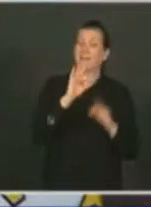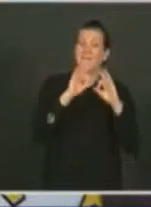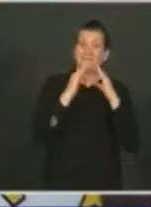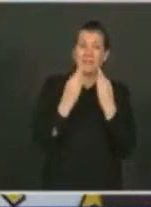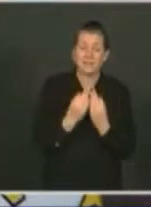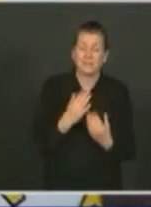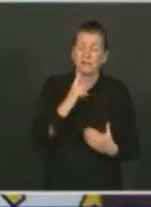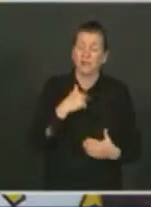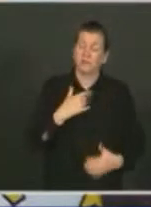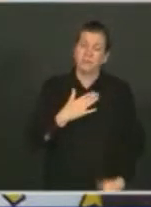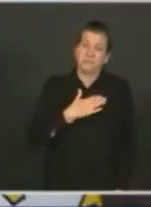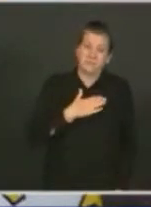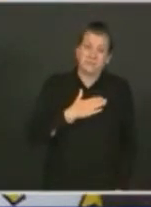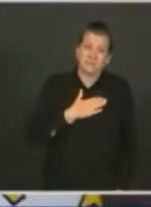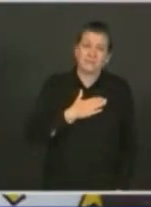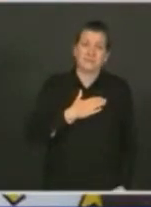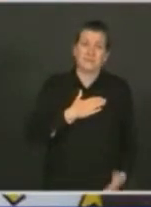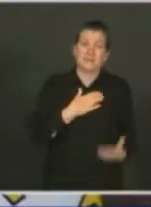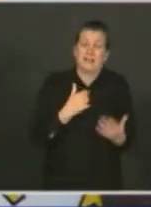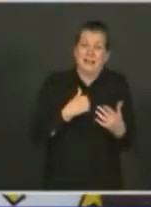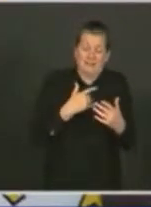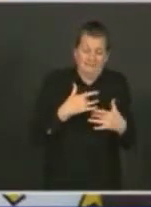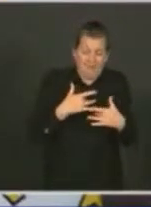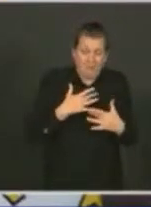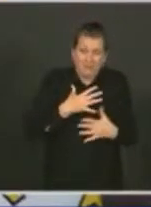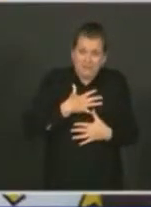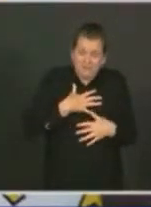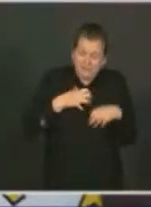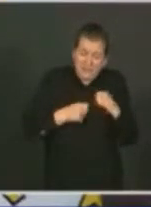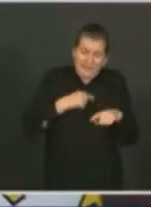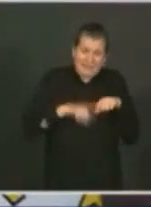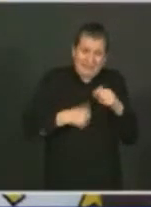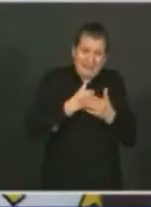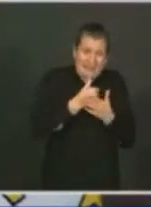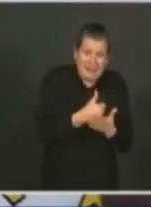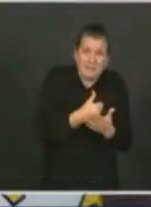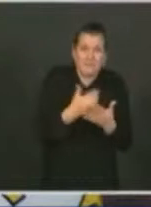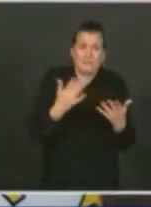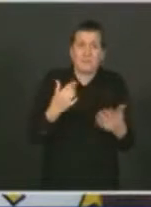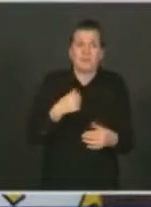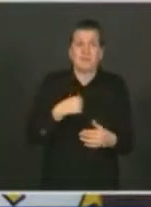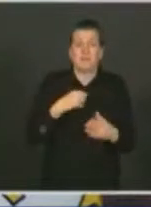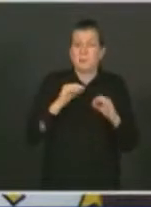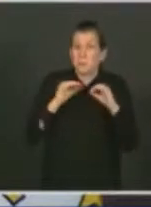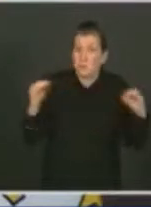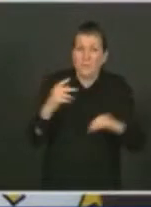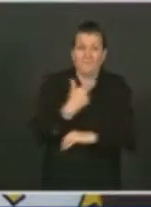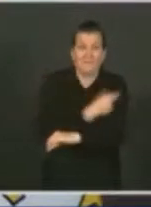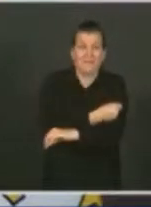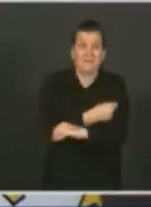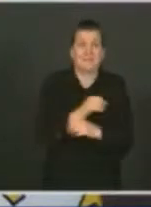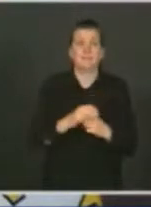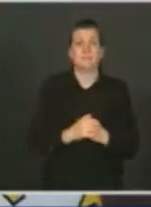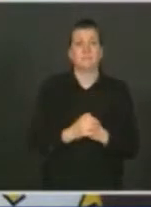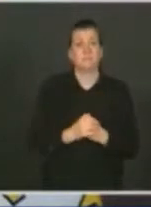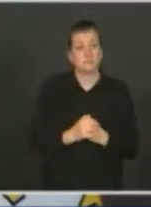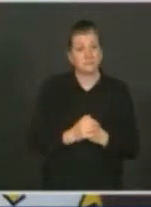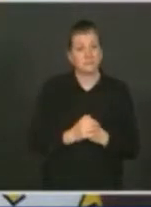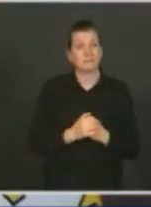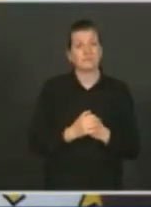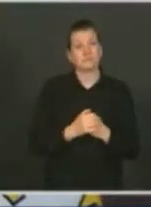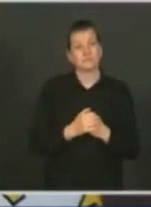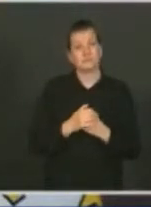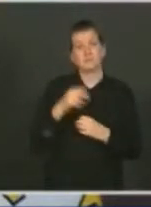see this virus attack the most vulnerable among us, the medically fragile, the economically disadvantaged, and the communities of color at